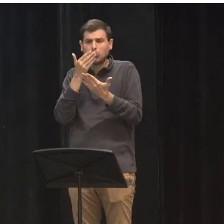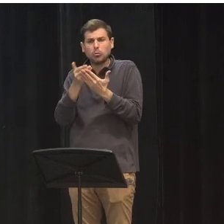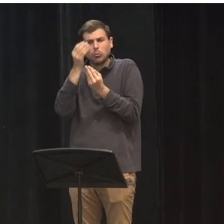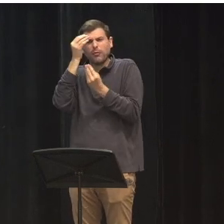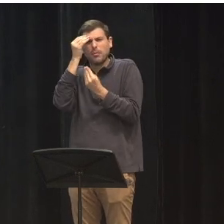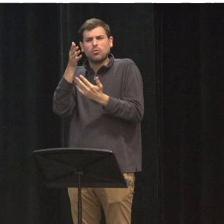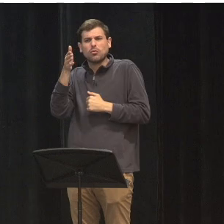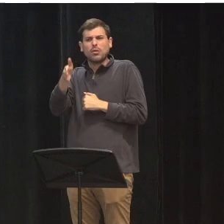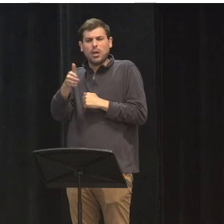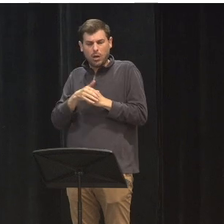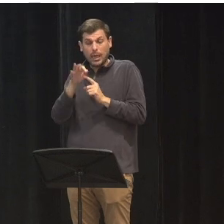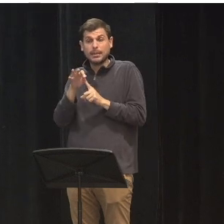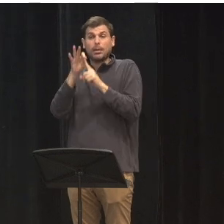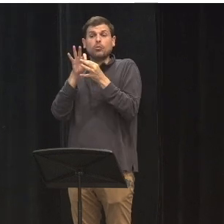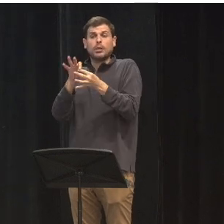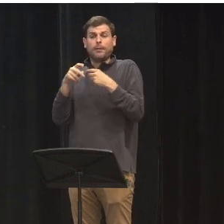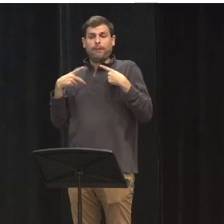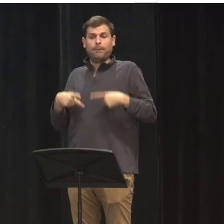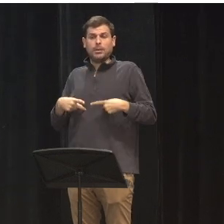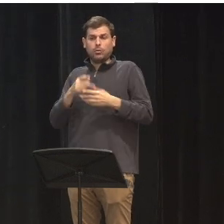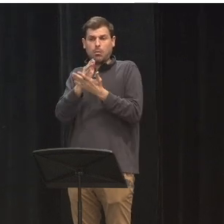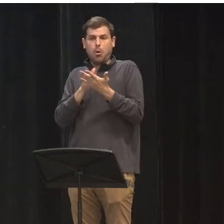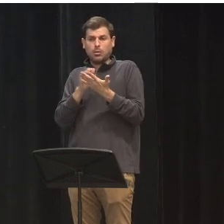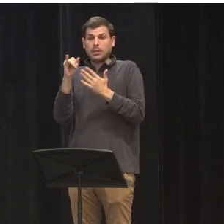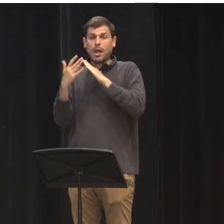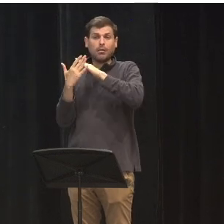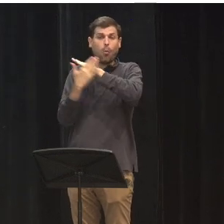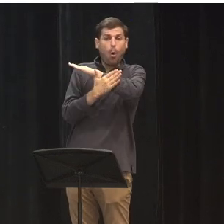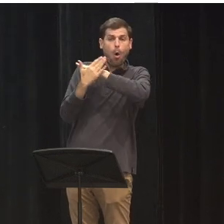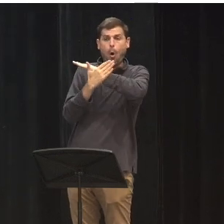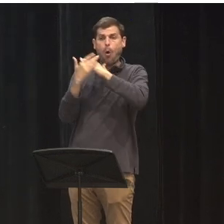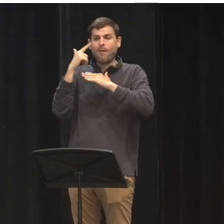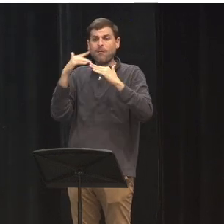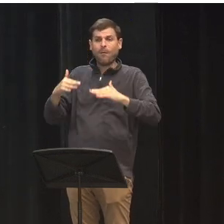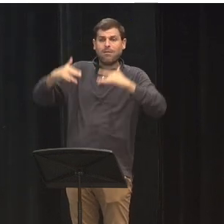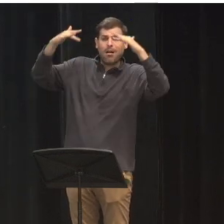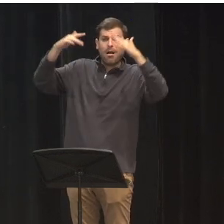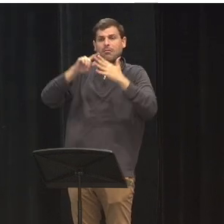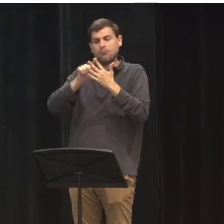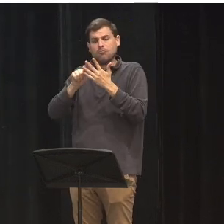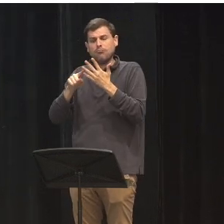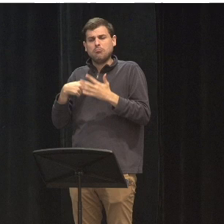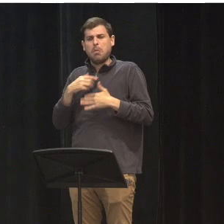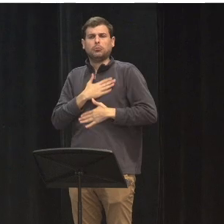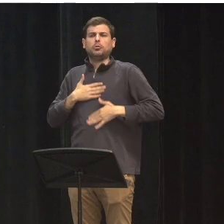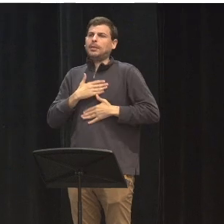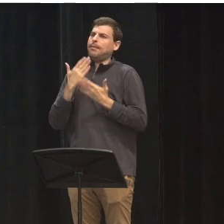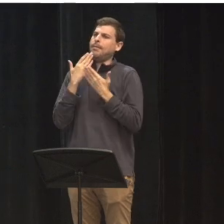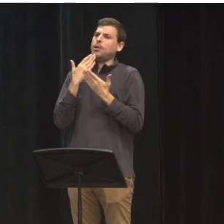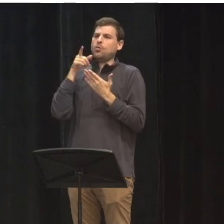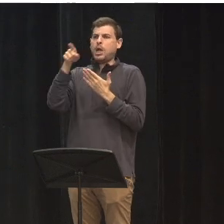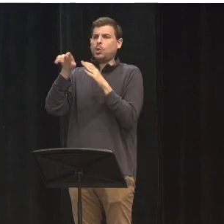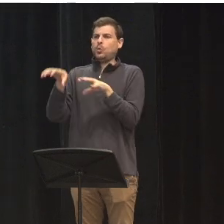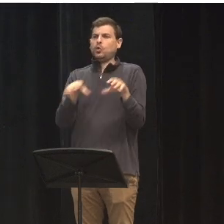some of the physical aspects of the project, including the flood wall. And I'd like to thank the authority for taking a